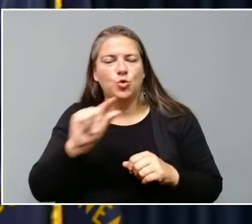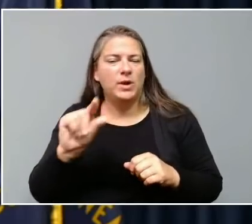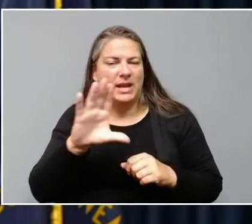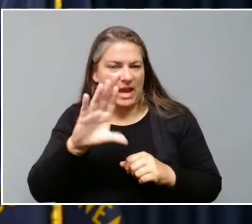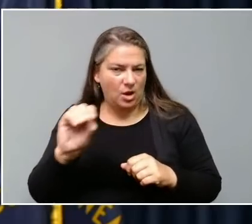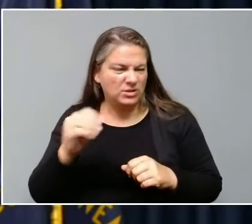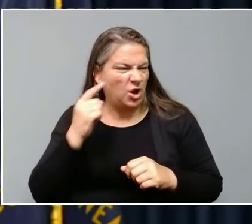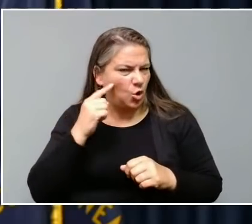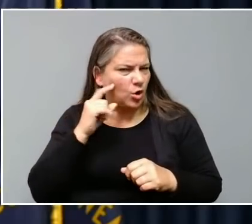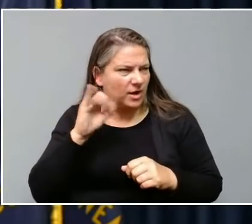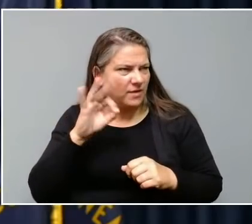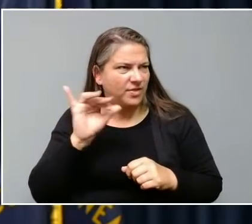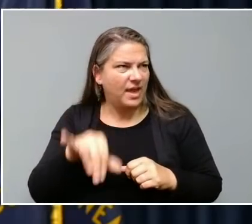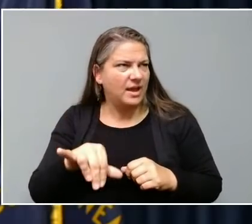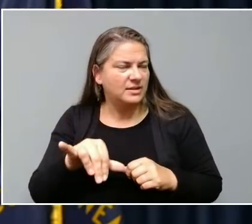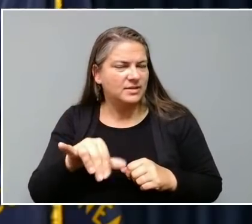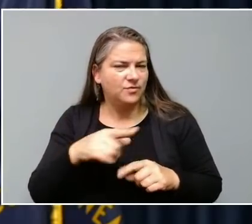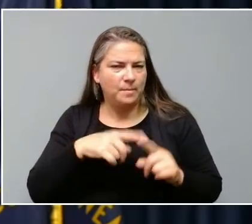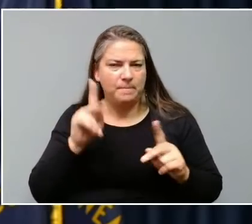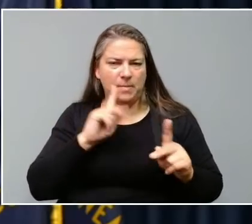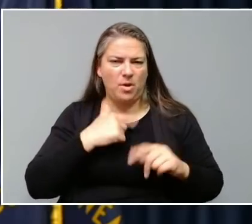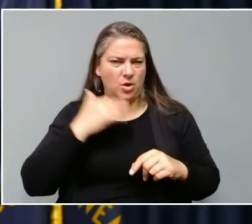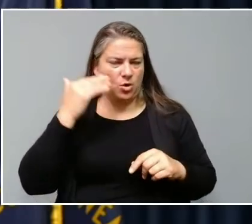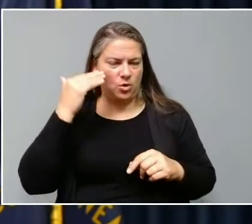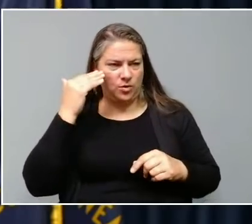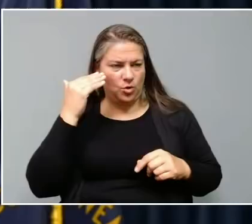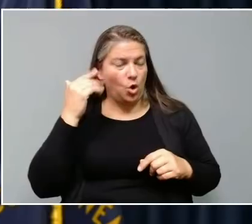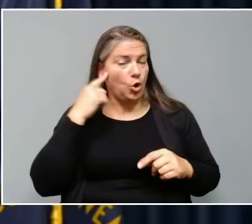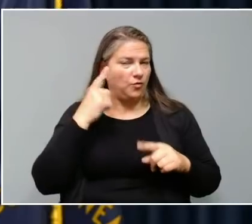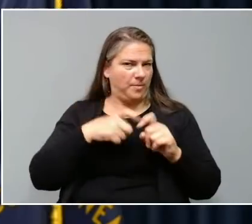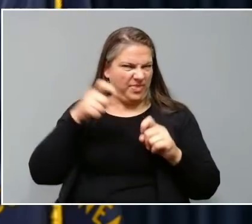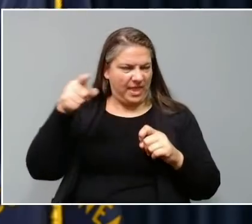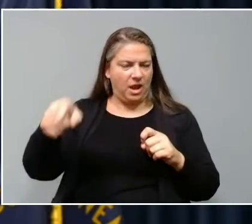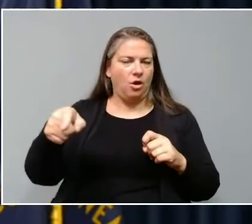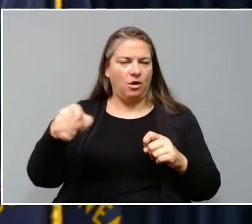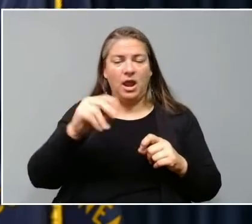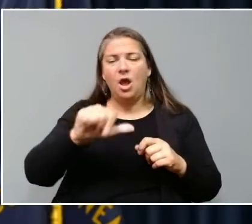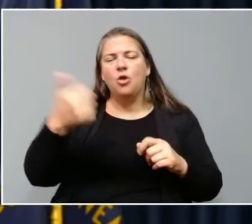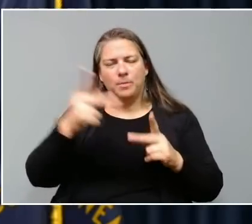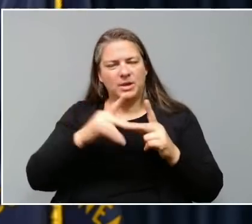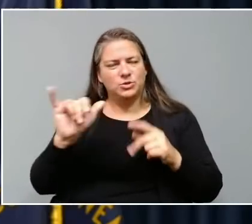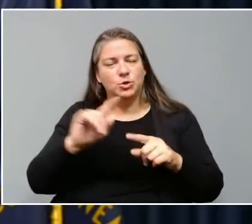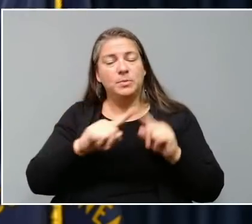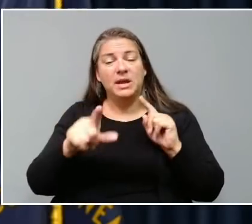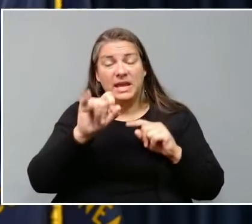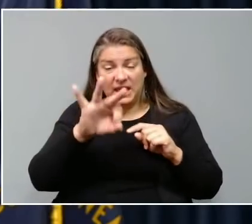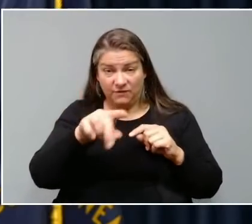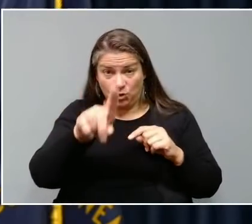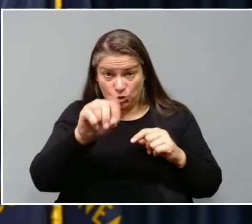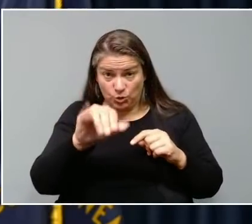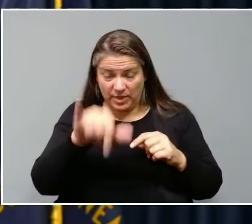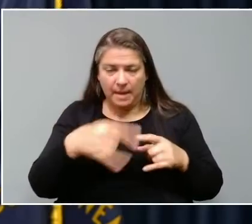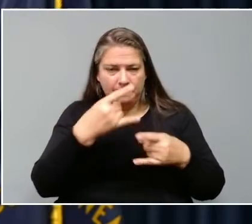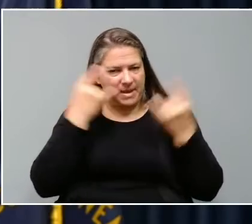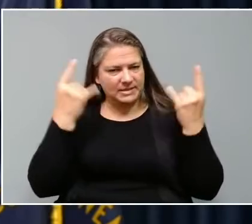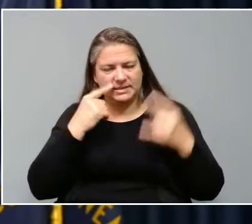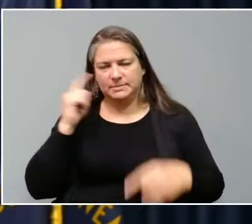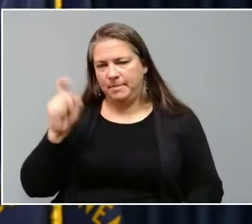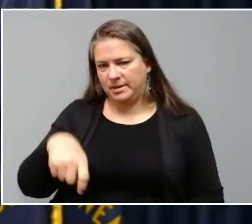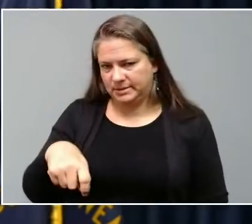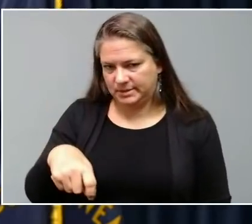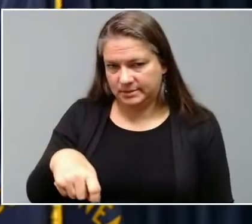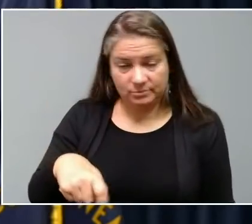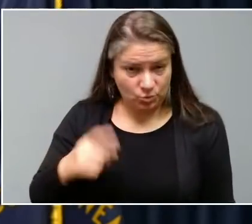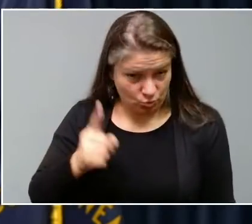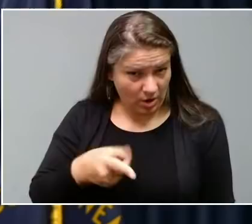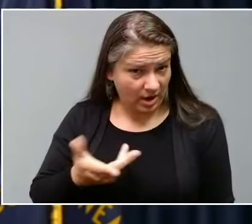this from folks I know there as well as others. First, if you're going to do it, masking is a must, right? Because if you're